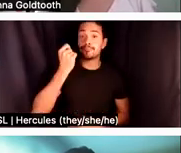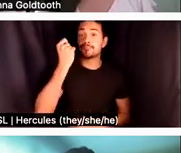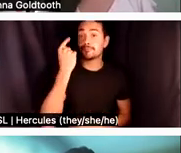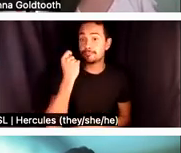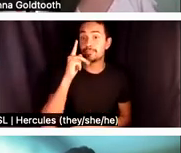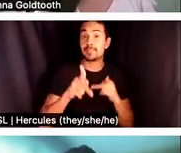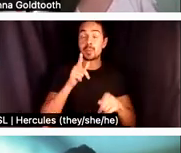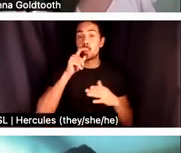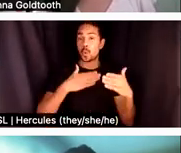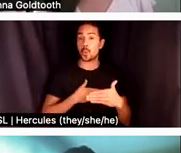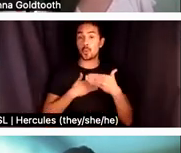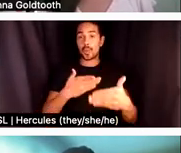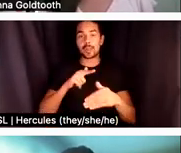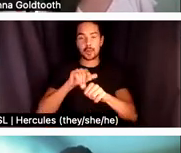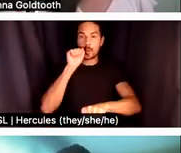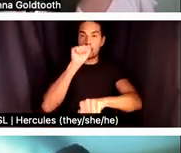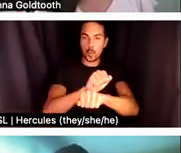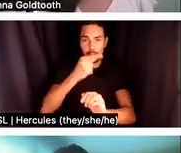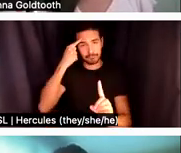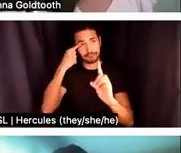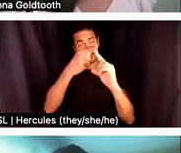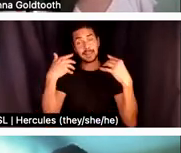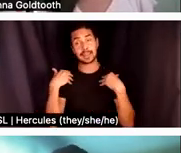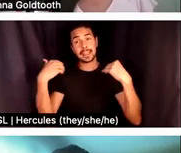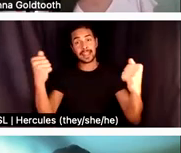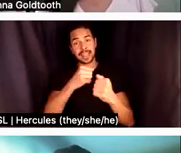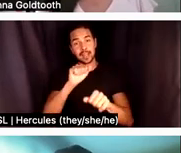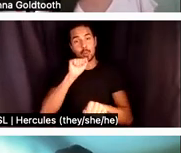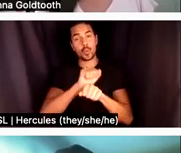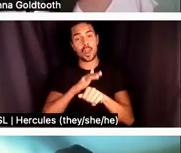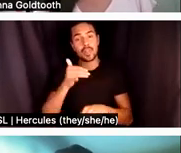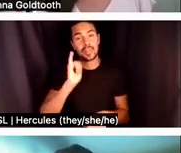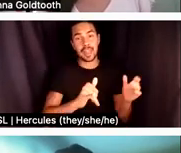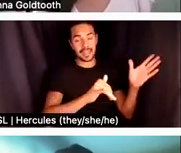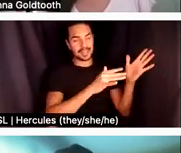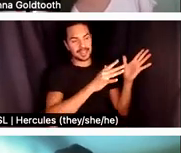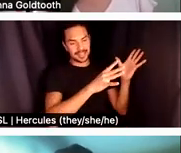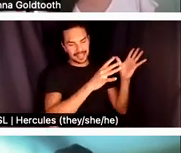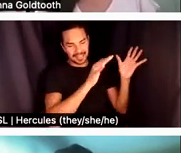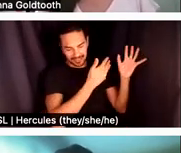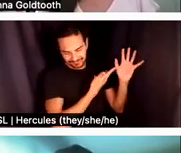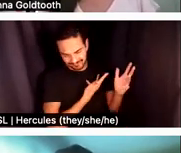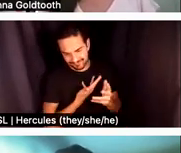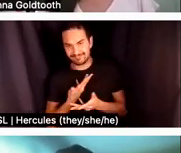willing to work on healing and to talk about that. And so just encourage folks